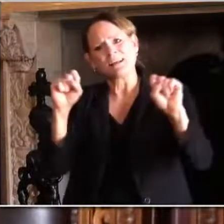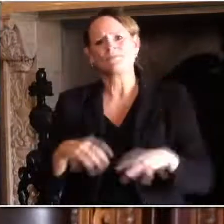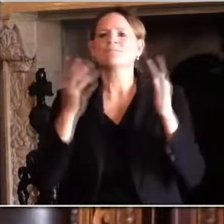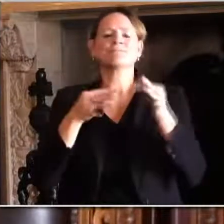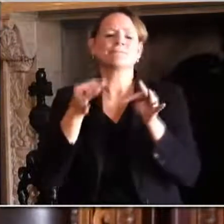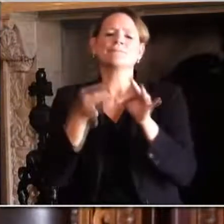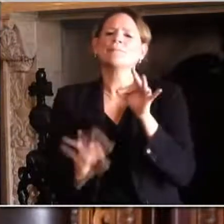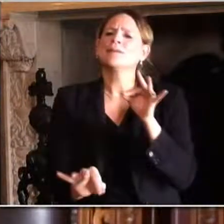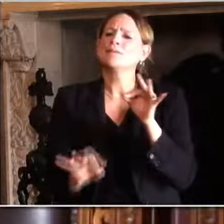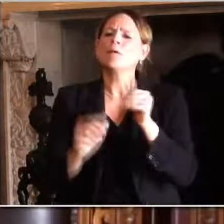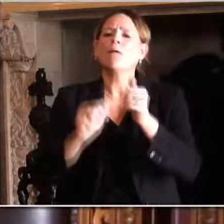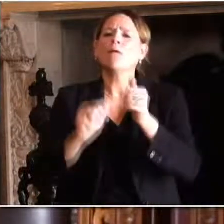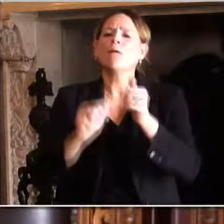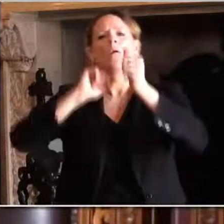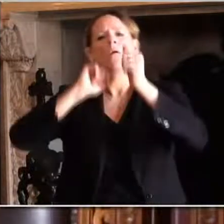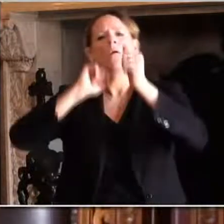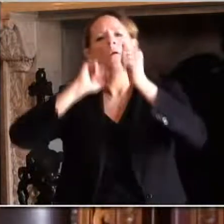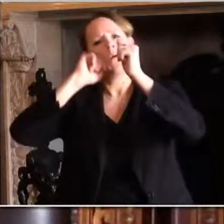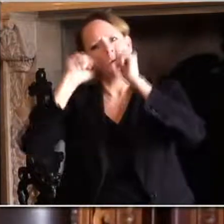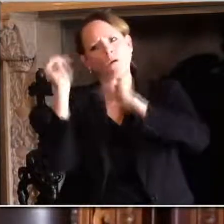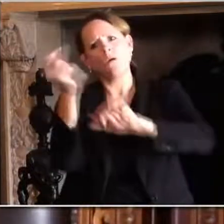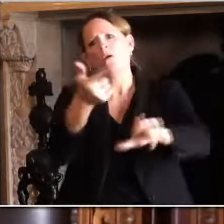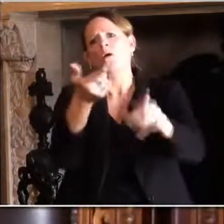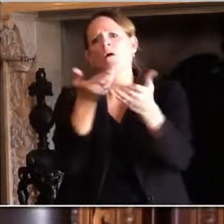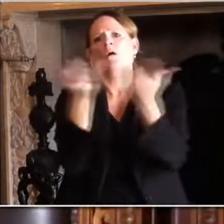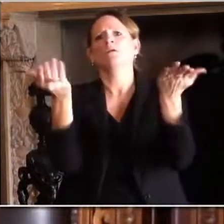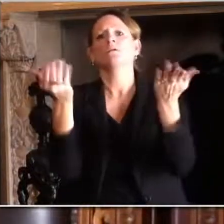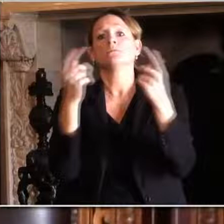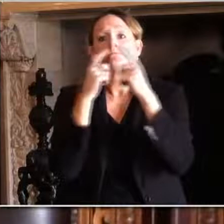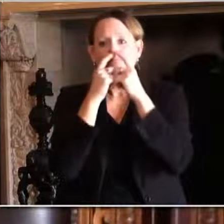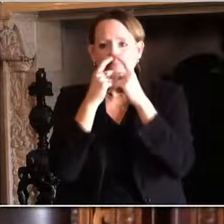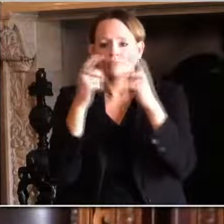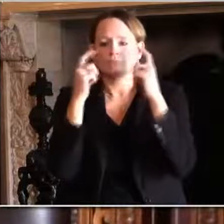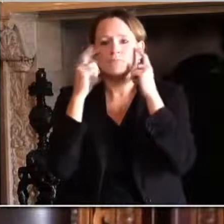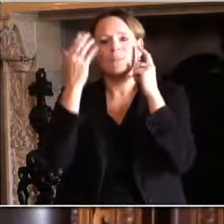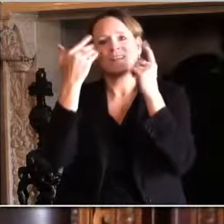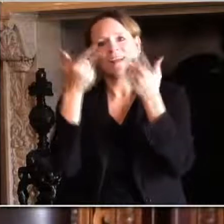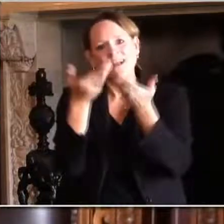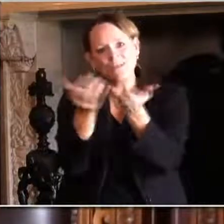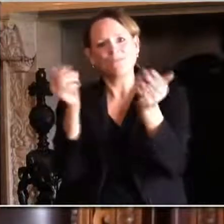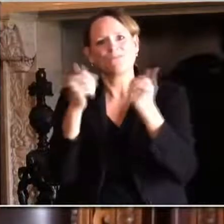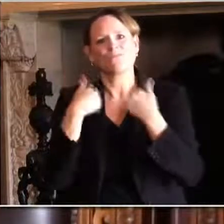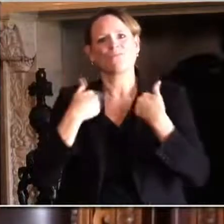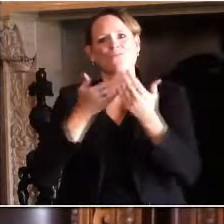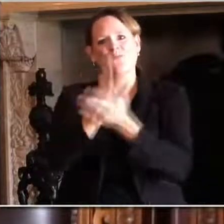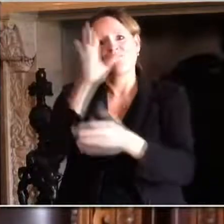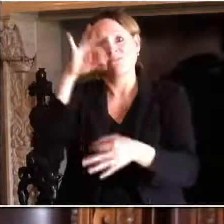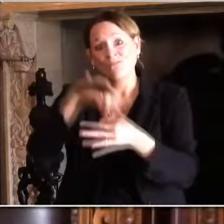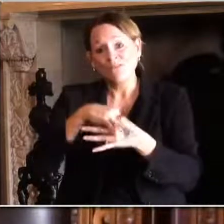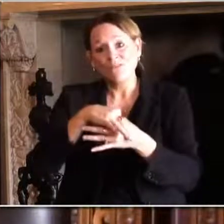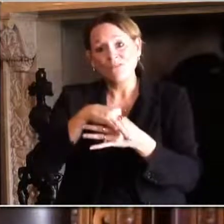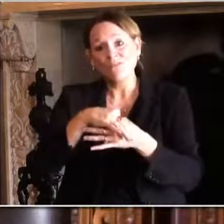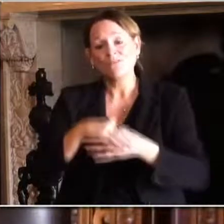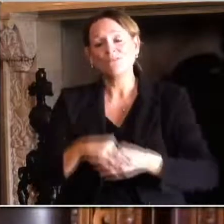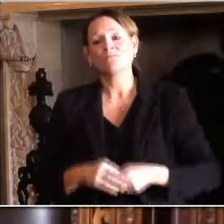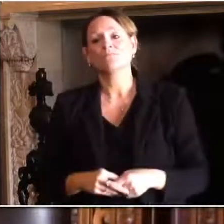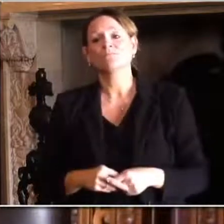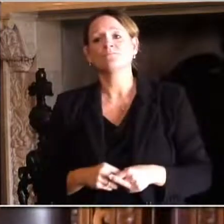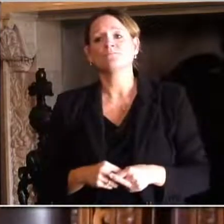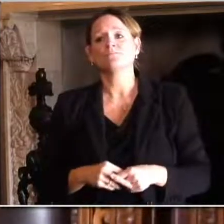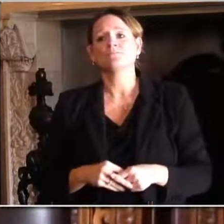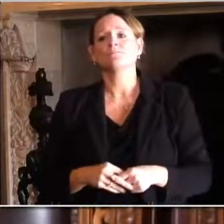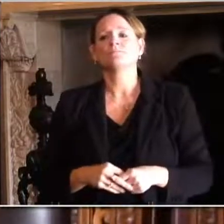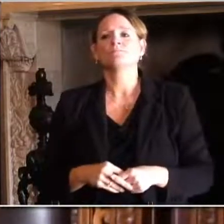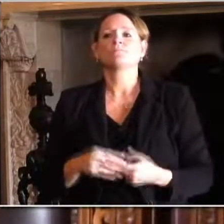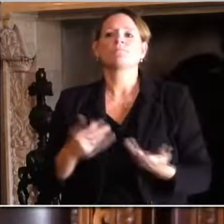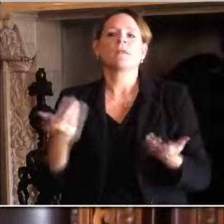safer for people to vote. And the final thing I will say is I think this is yet another reason why the best, safest, and easiest way to